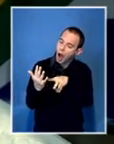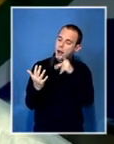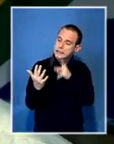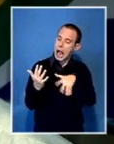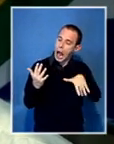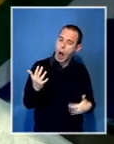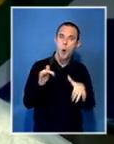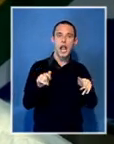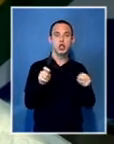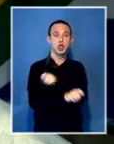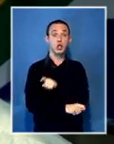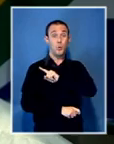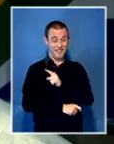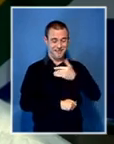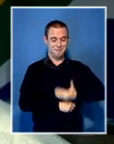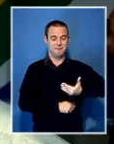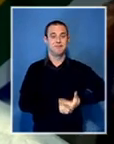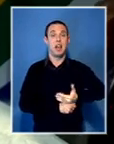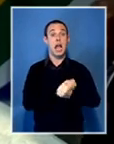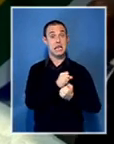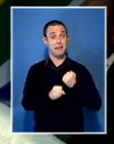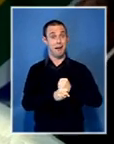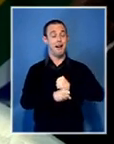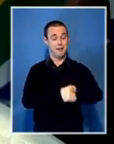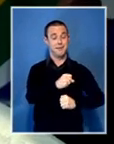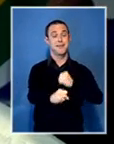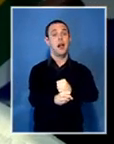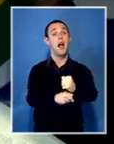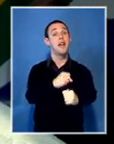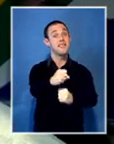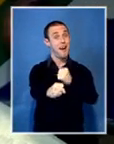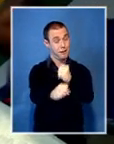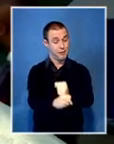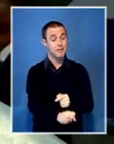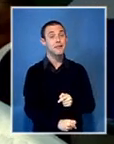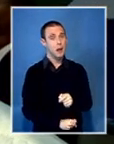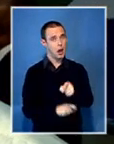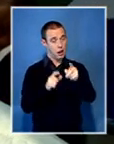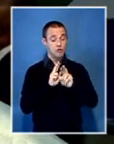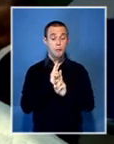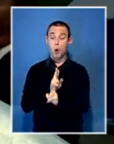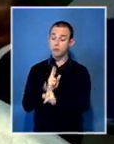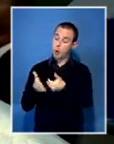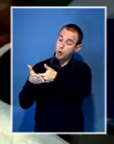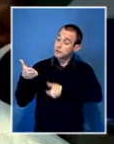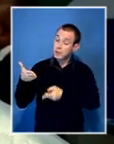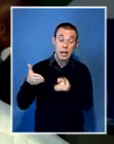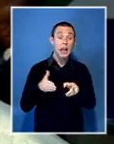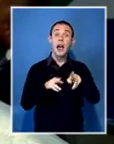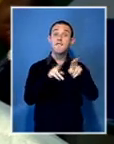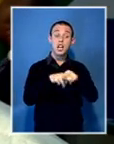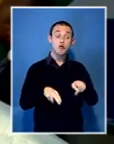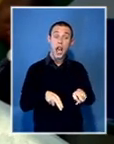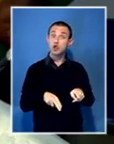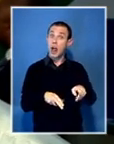we will be having these reports and there will be sanctions and incentives for those who transform. Where